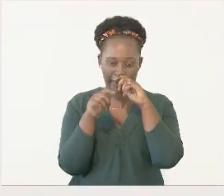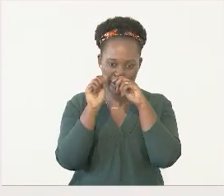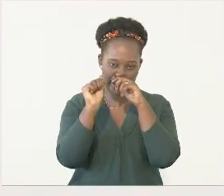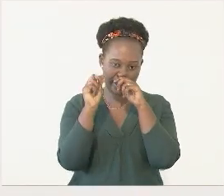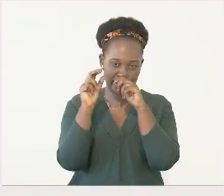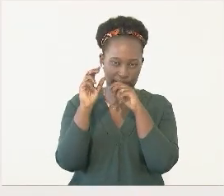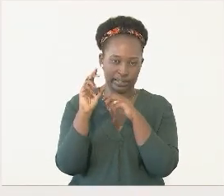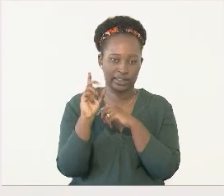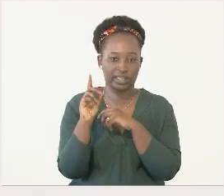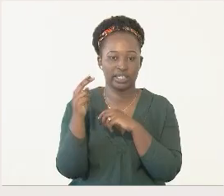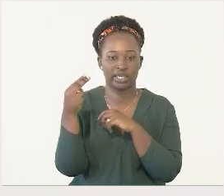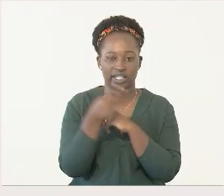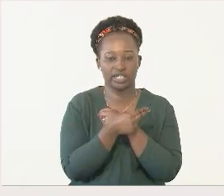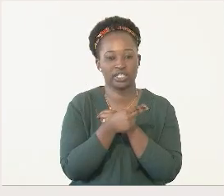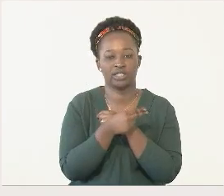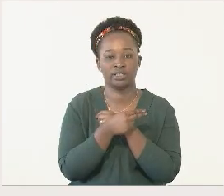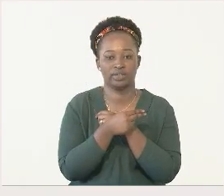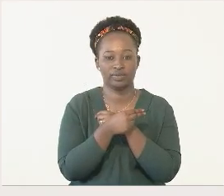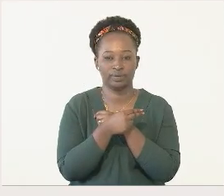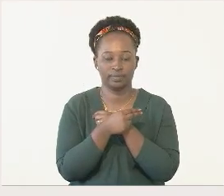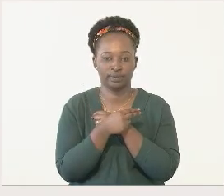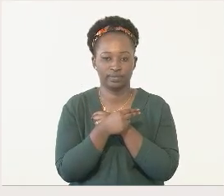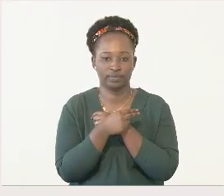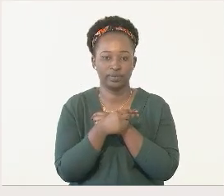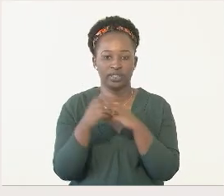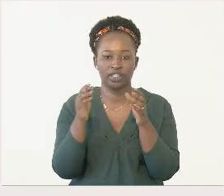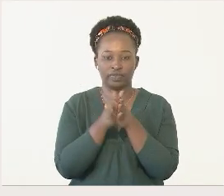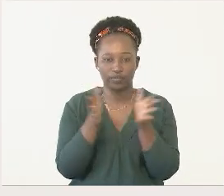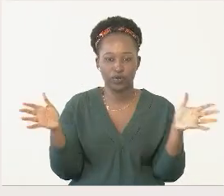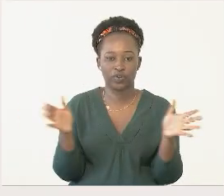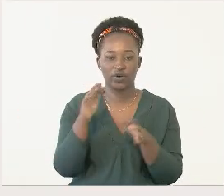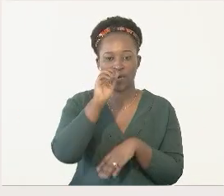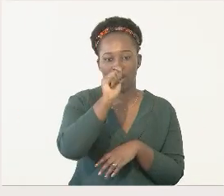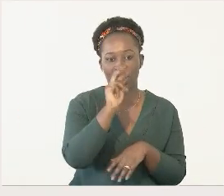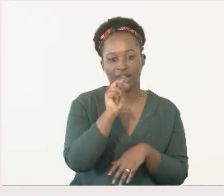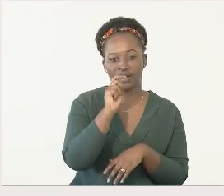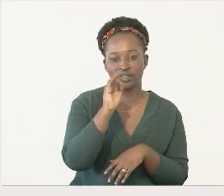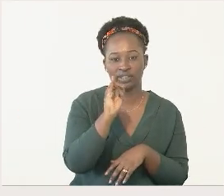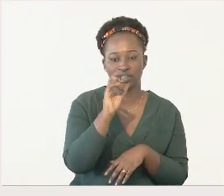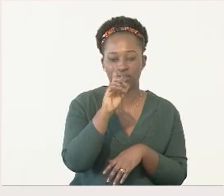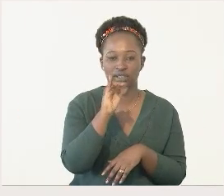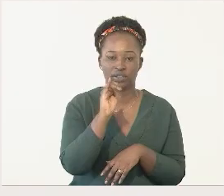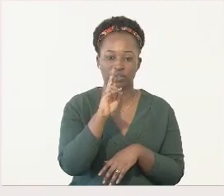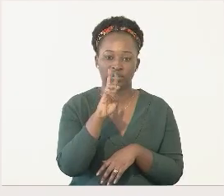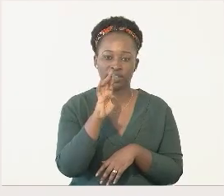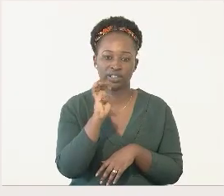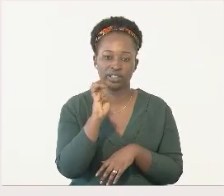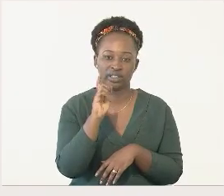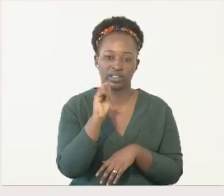called antidiuretic hormone, ADH. In full, it is antidiuretic hormone, which is produced